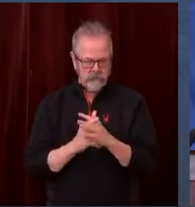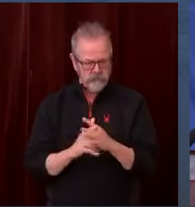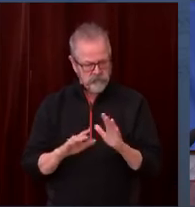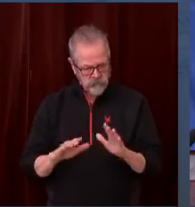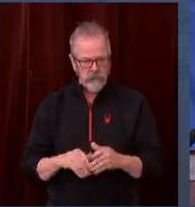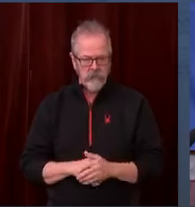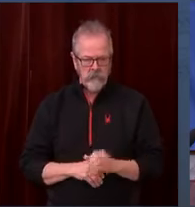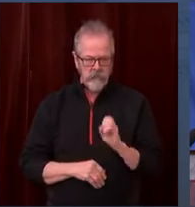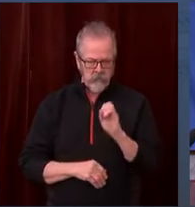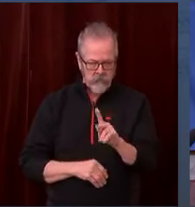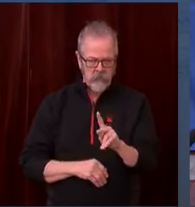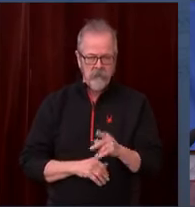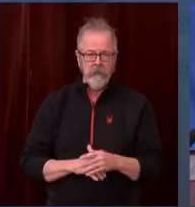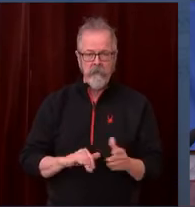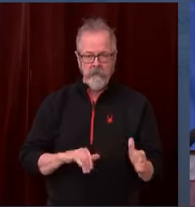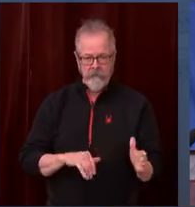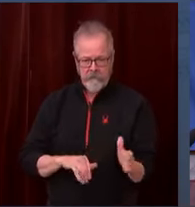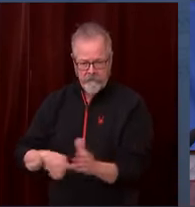justice.